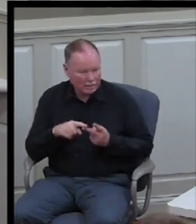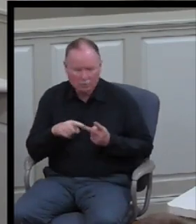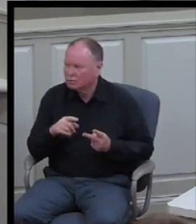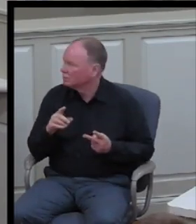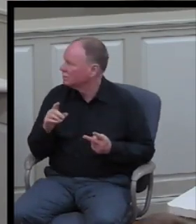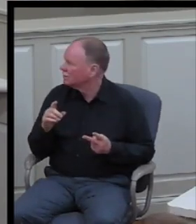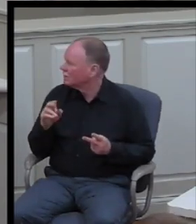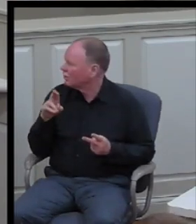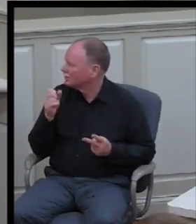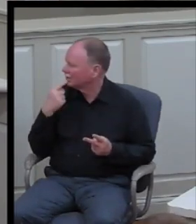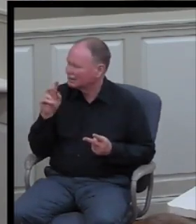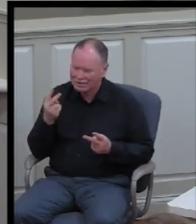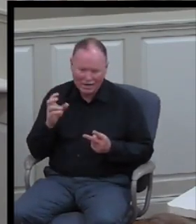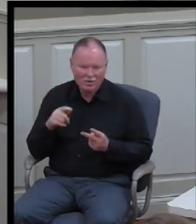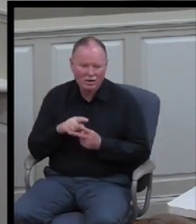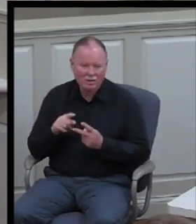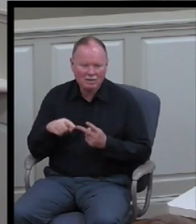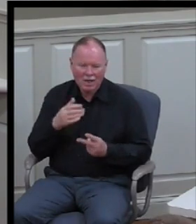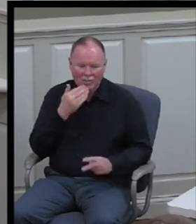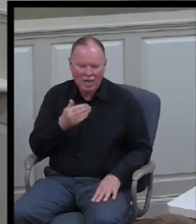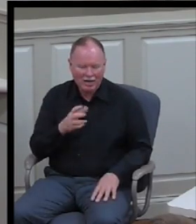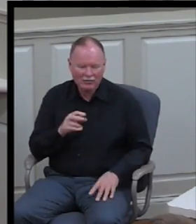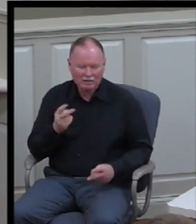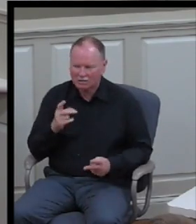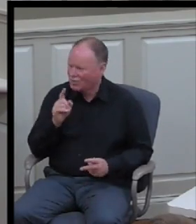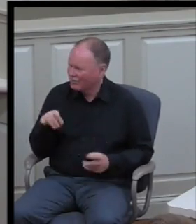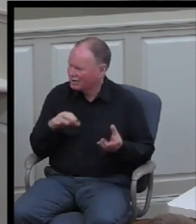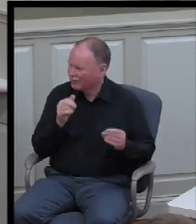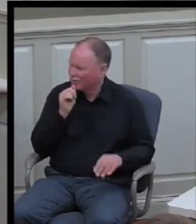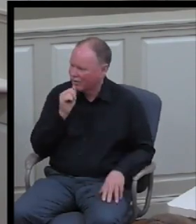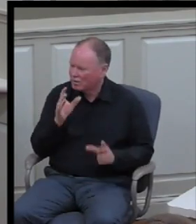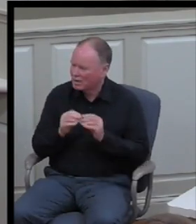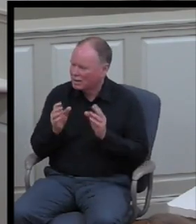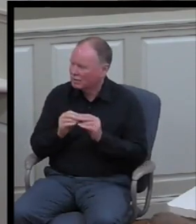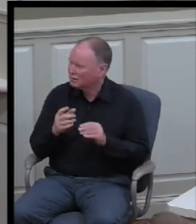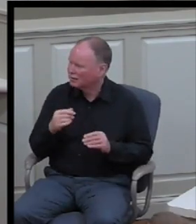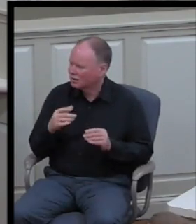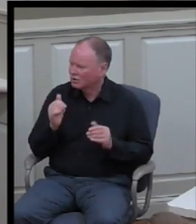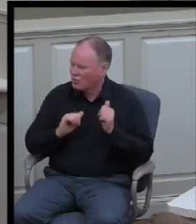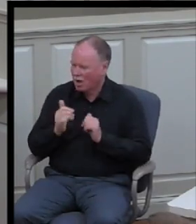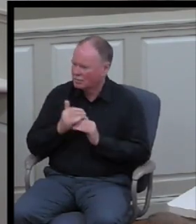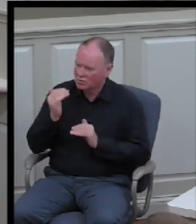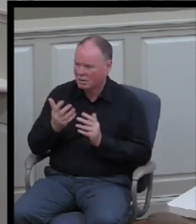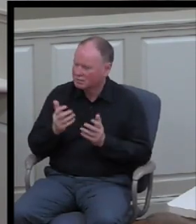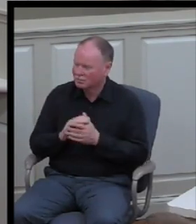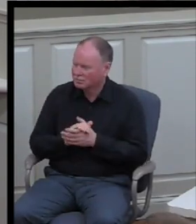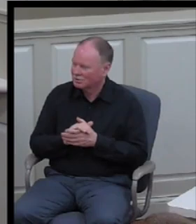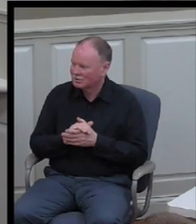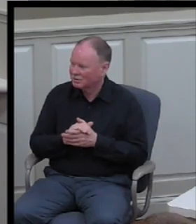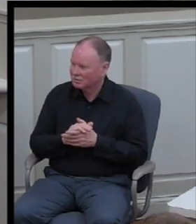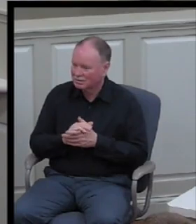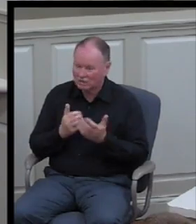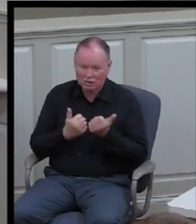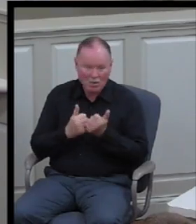Second. Thank you, Commissioner Sears. Go. The drama's overwhelming here. All